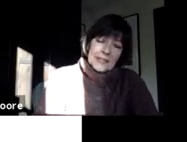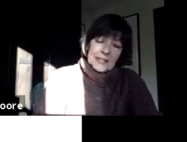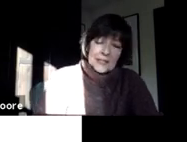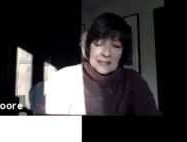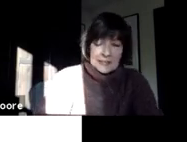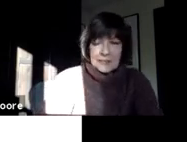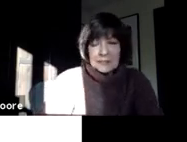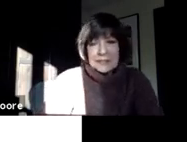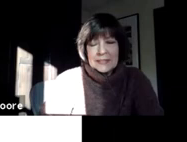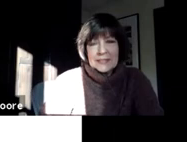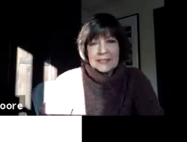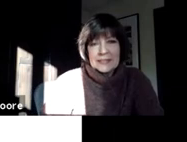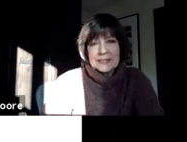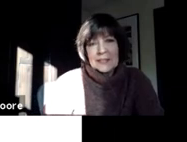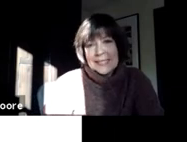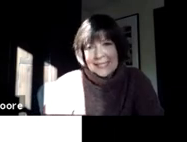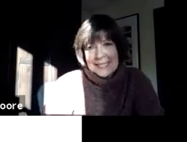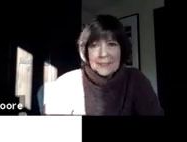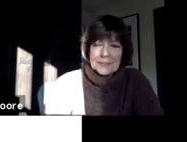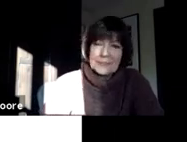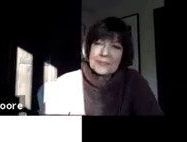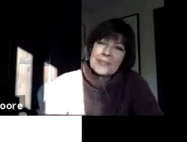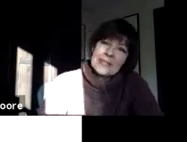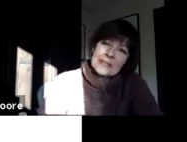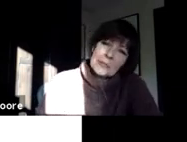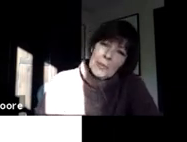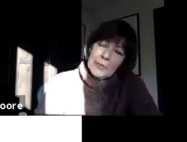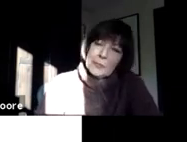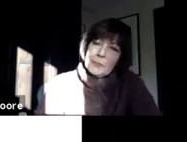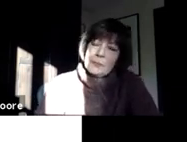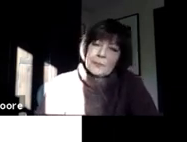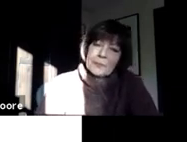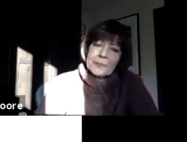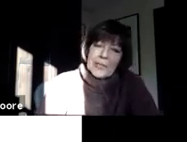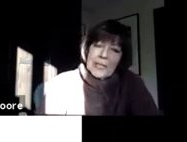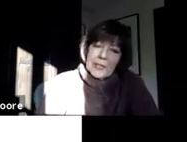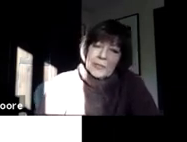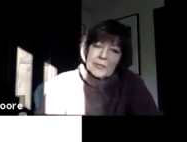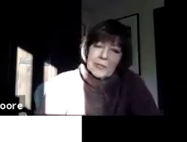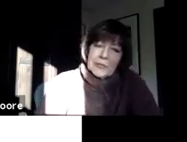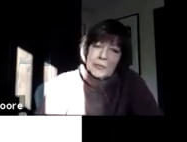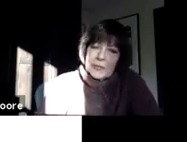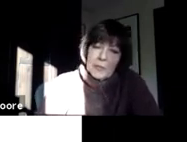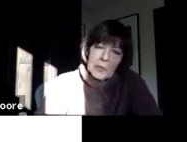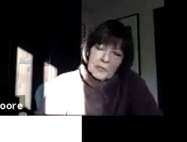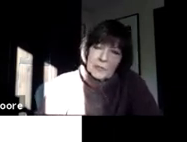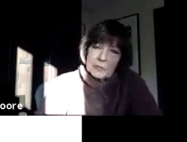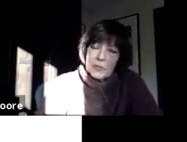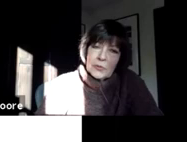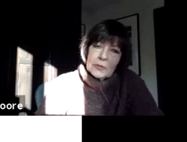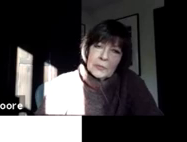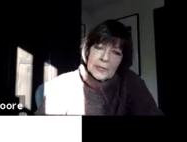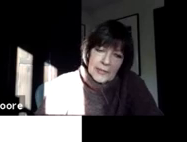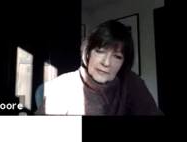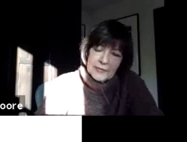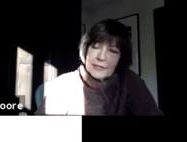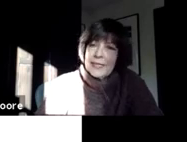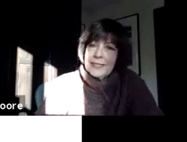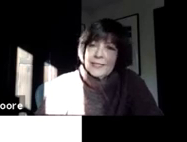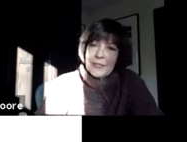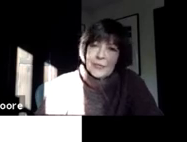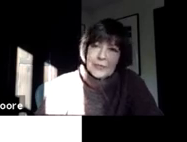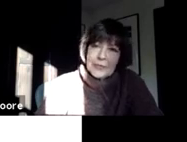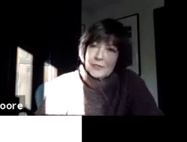My grandfather had a favorite little ditty, a little poem. Whenever you'd come home from school with an F on